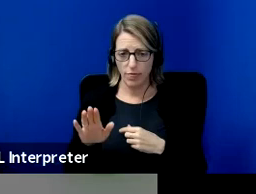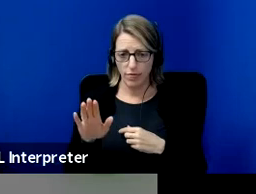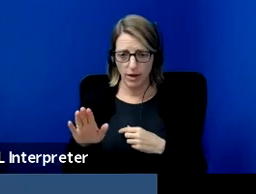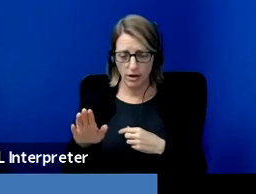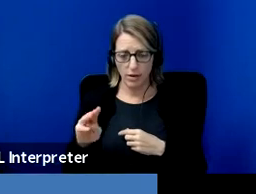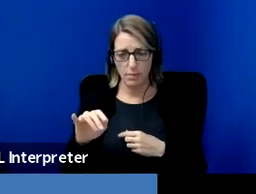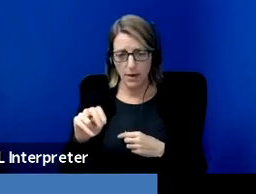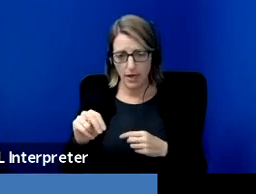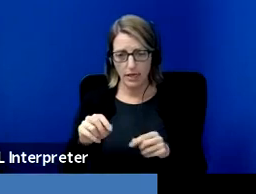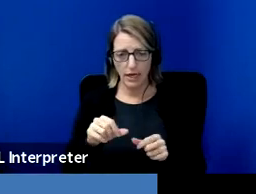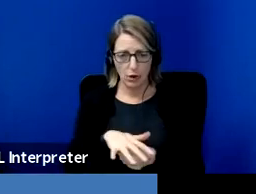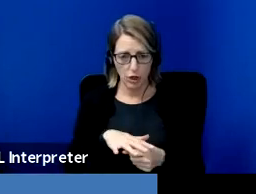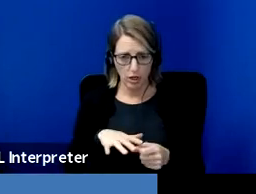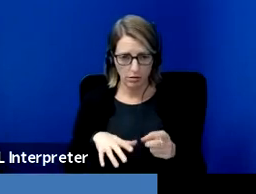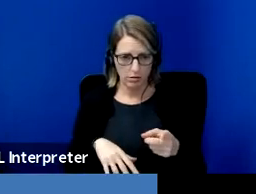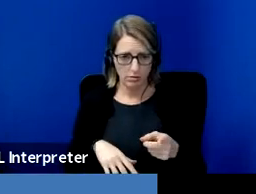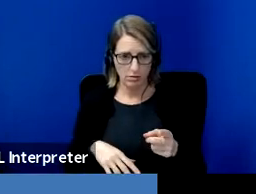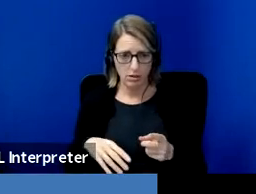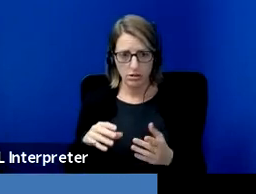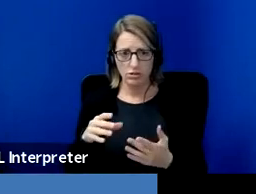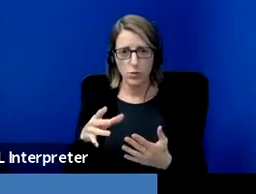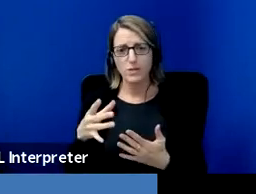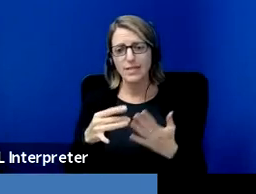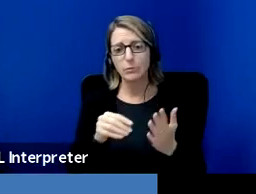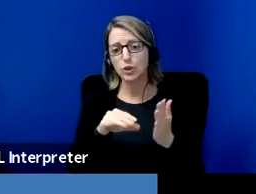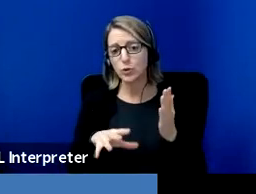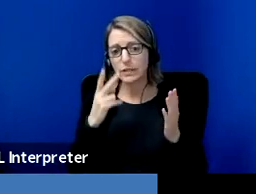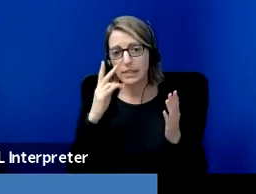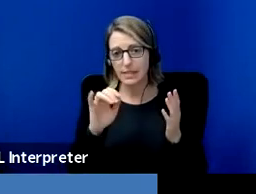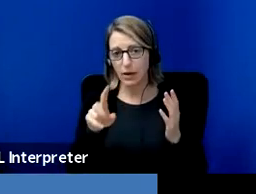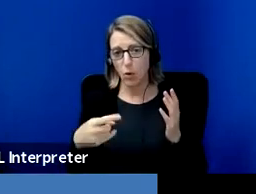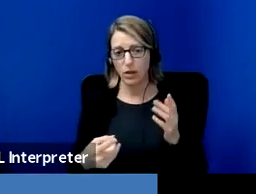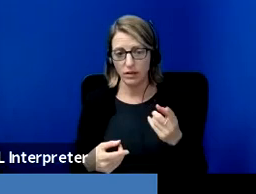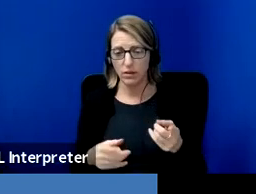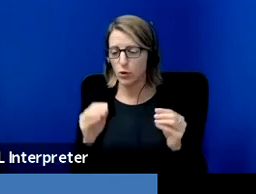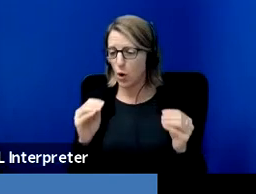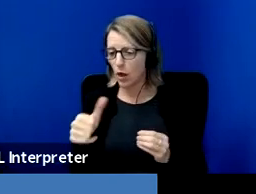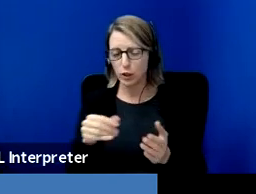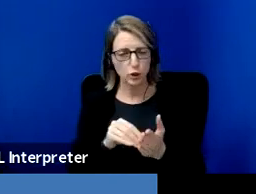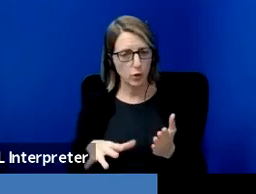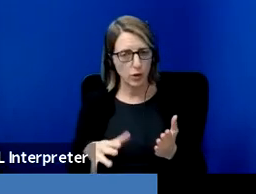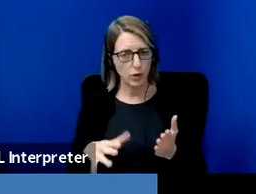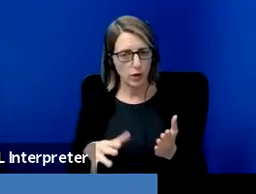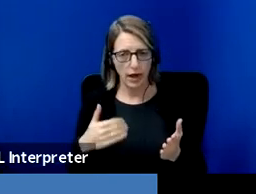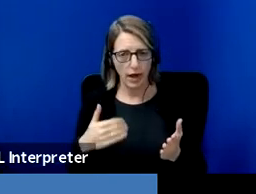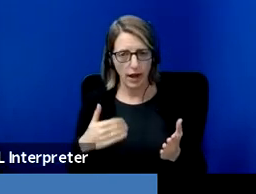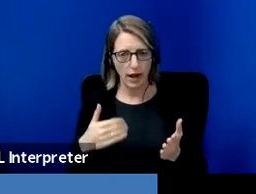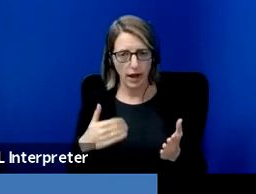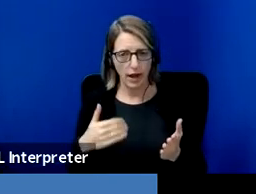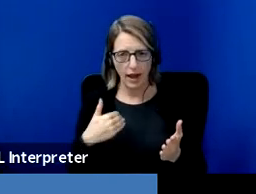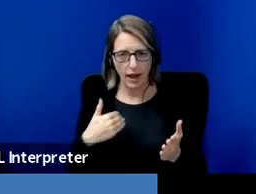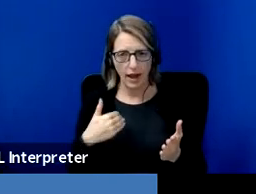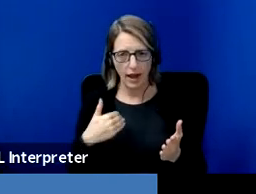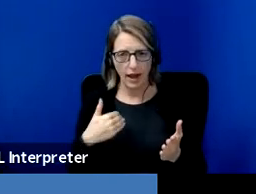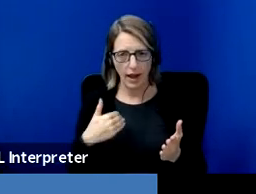area. So the sample student sees this only. No other student has this item. They have the voice caption here